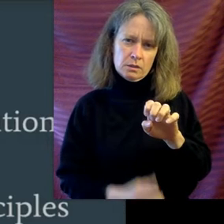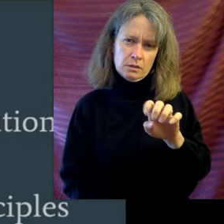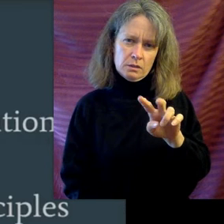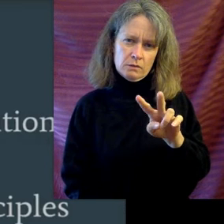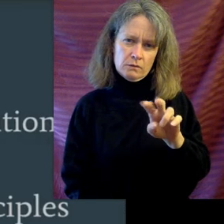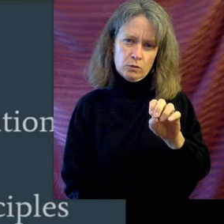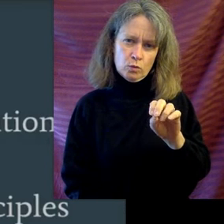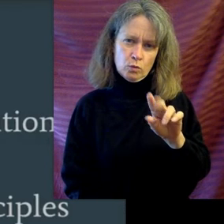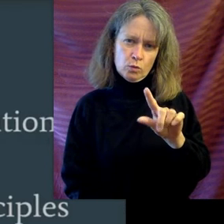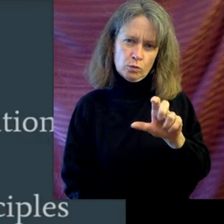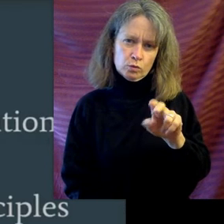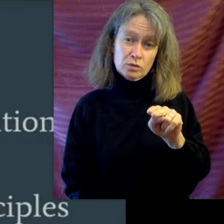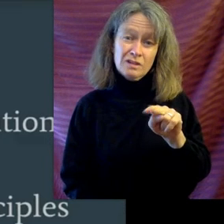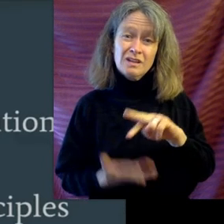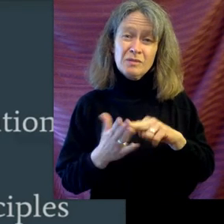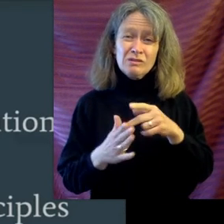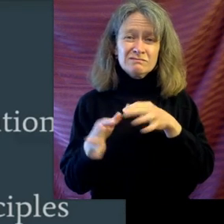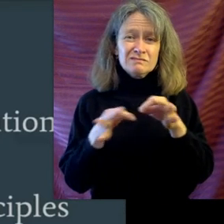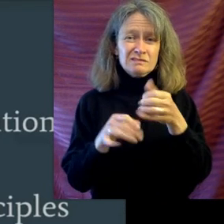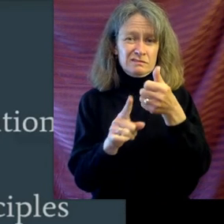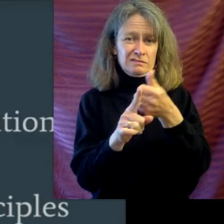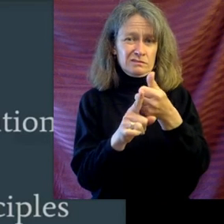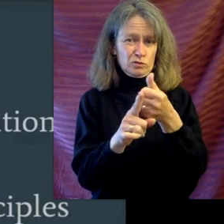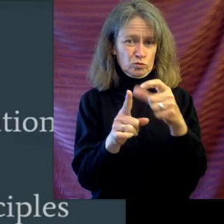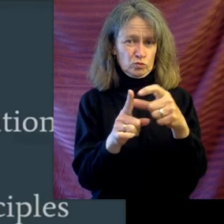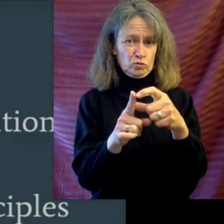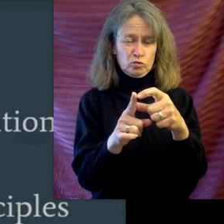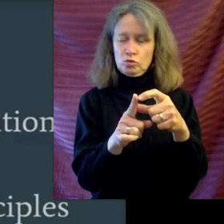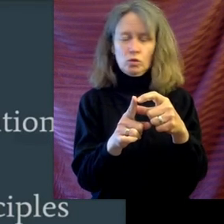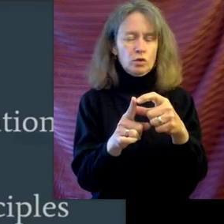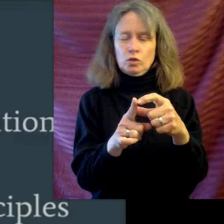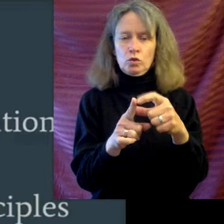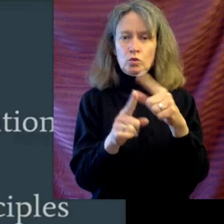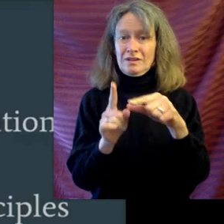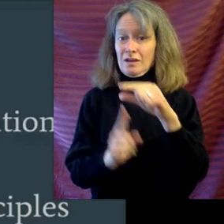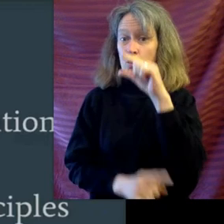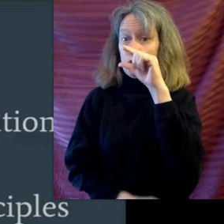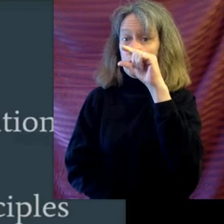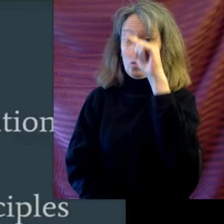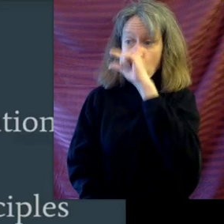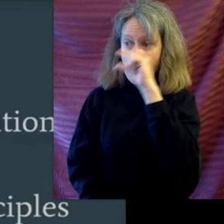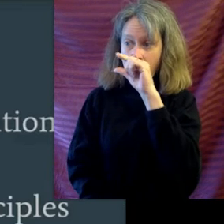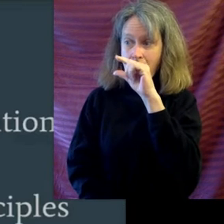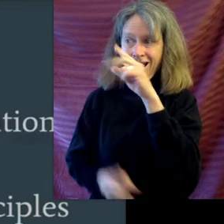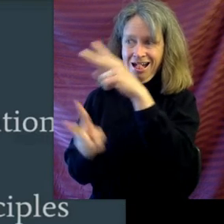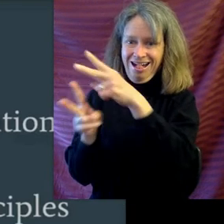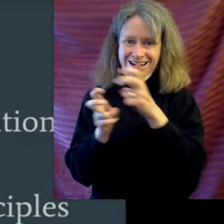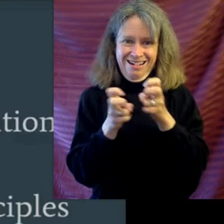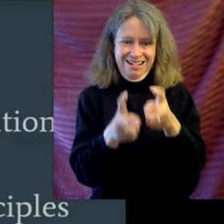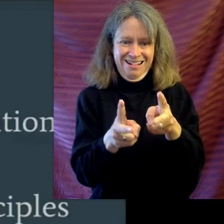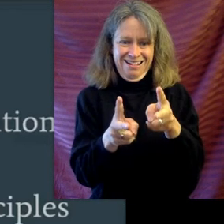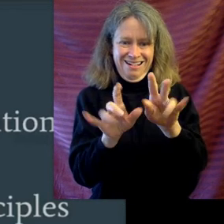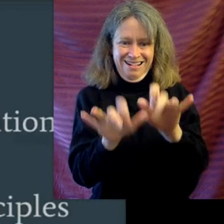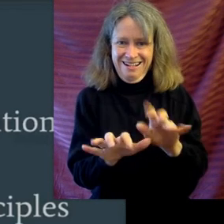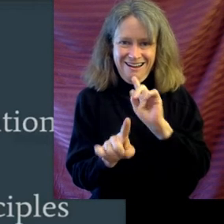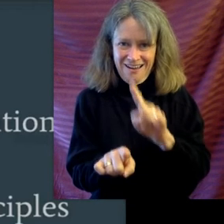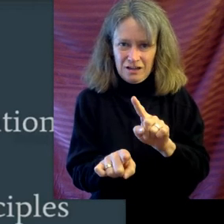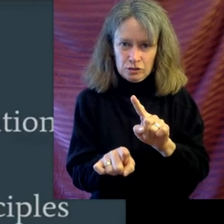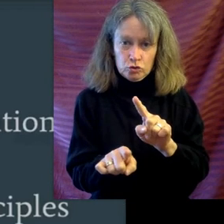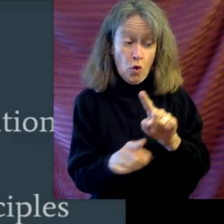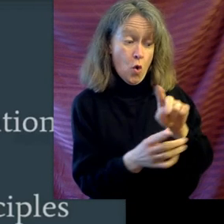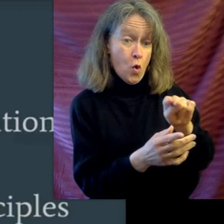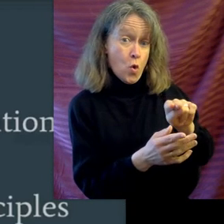just copying down the definitions that you Google or that are in your